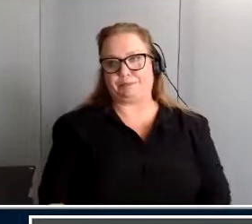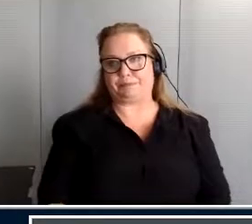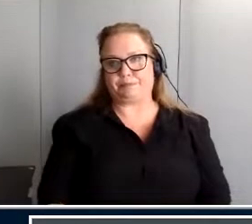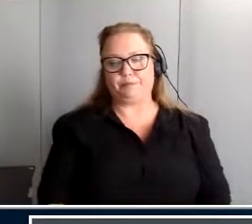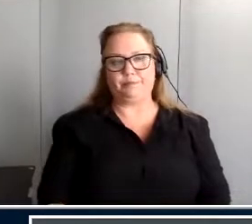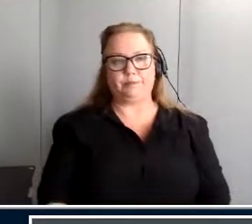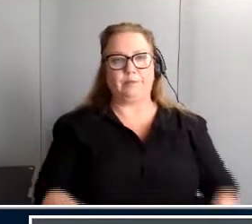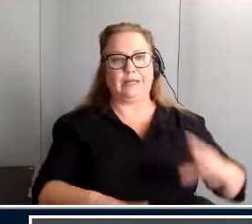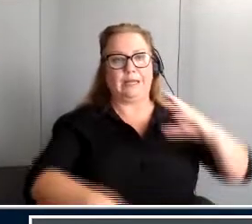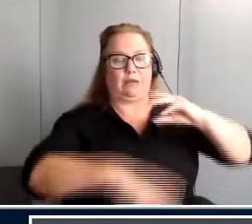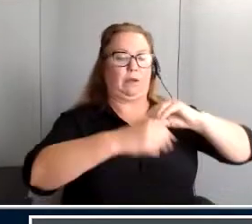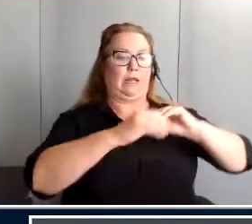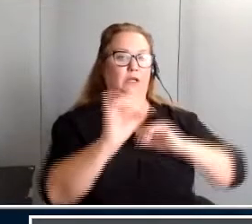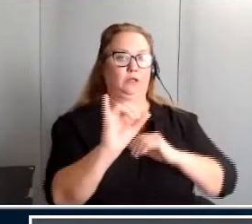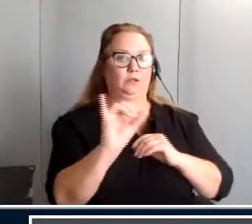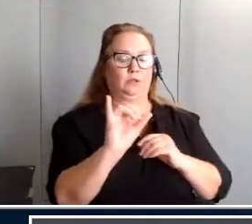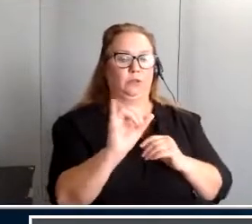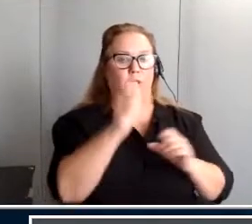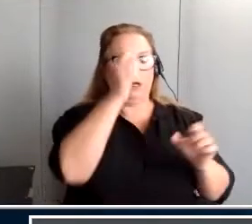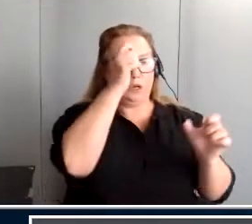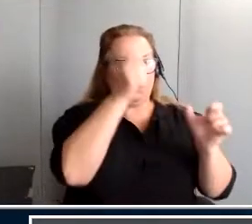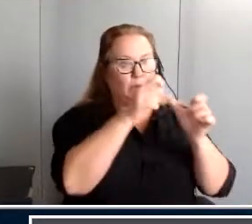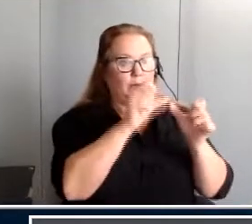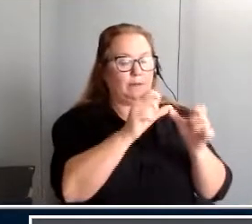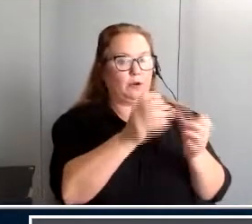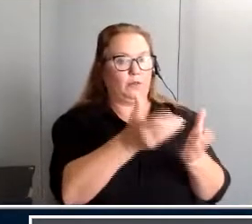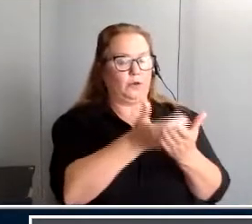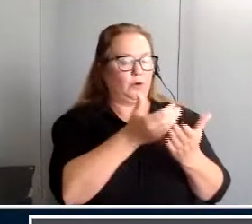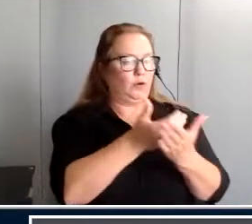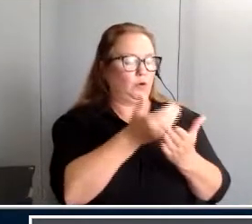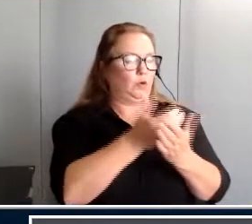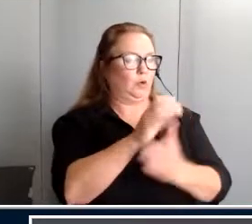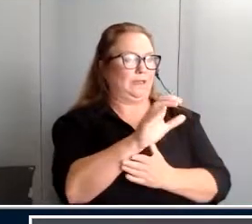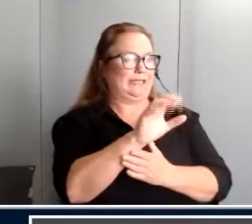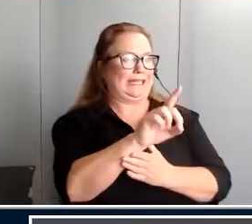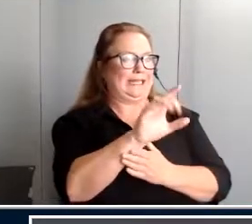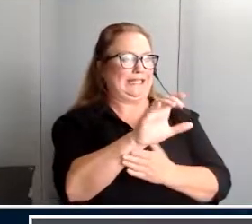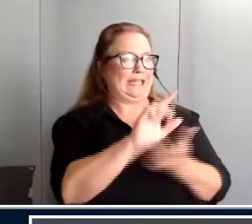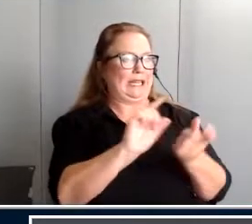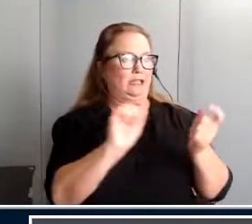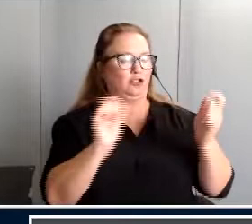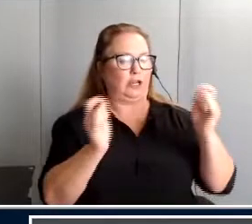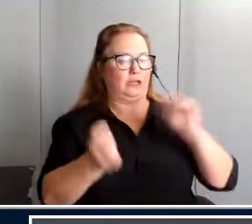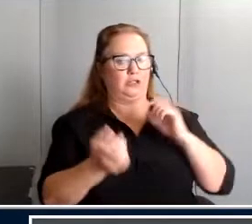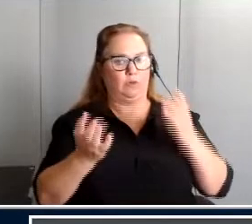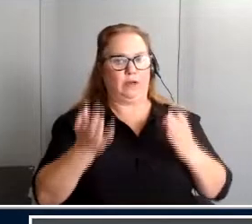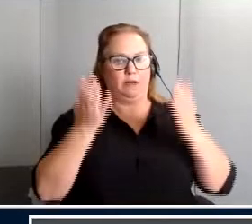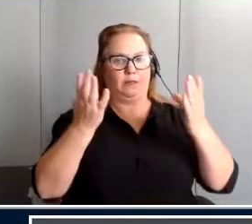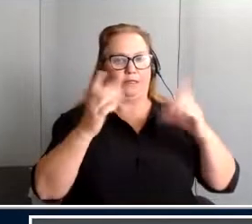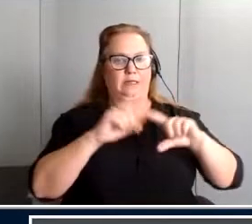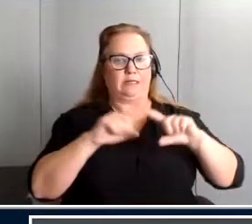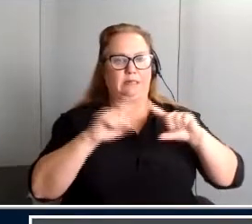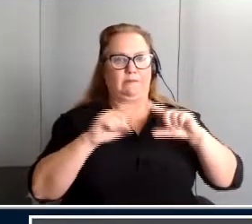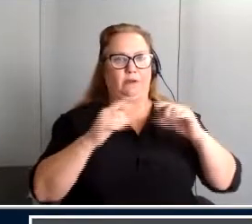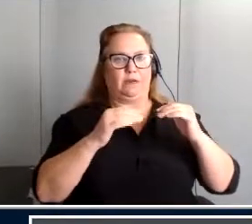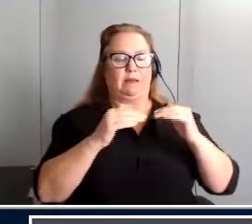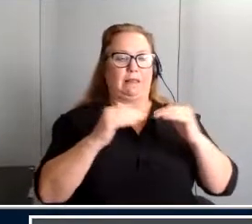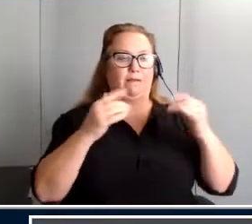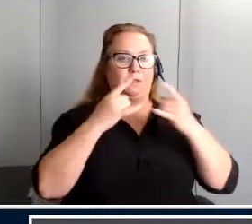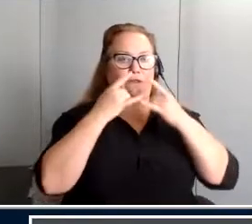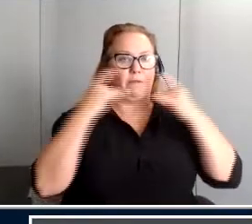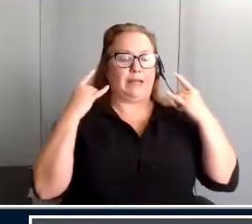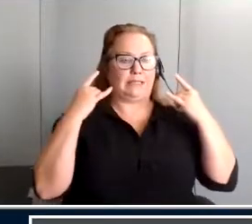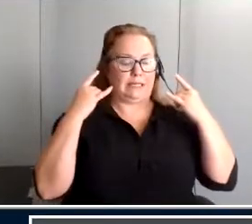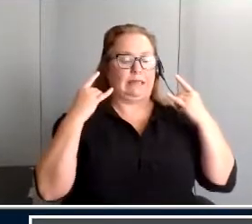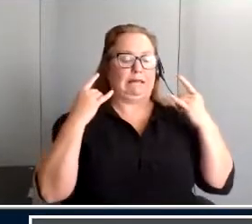that remember that the things where the CDC changes and recommends different levels of masking, which is the next real step, right?